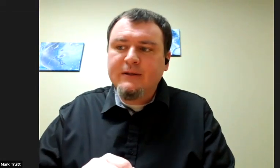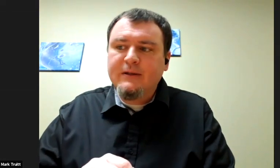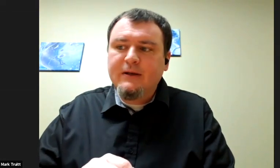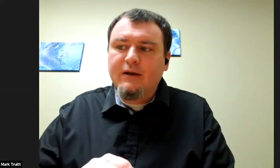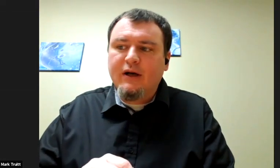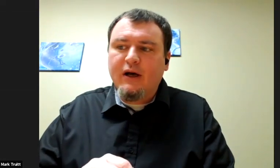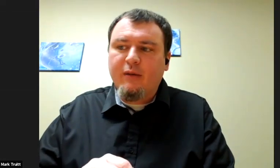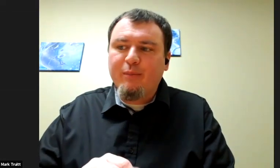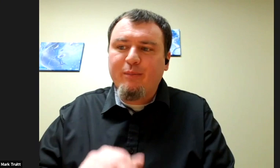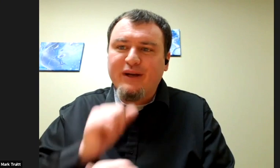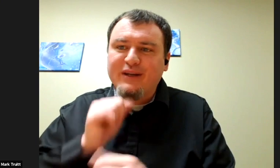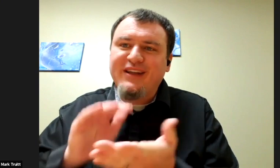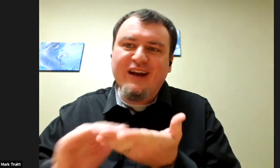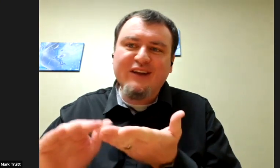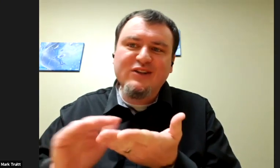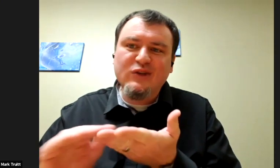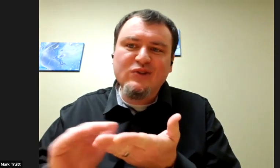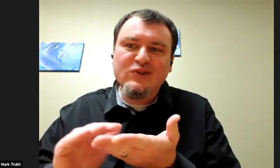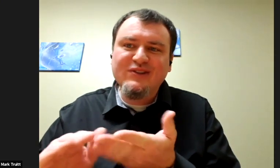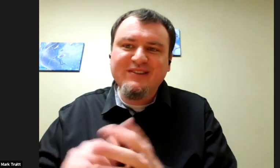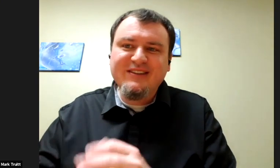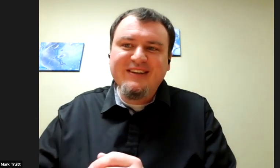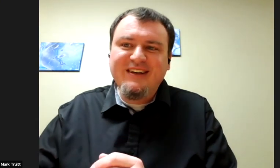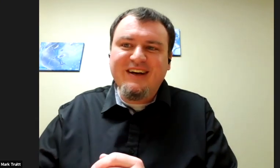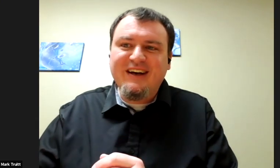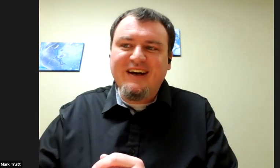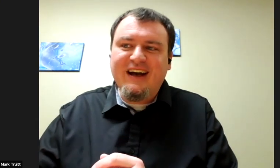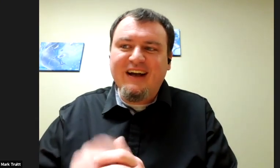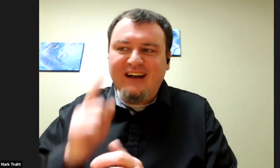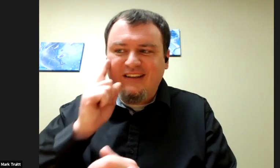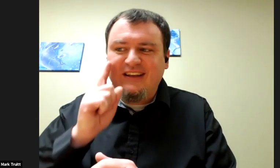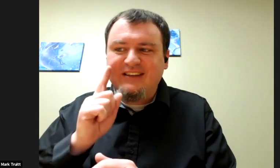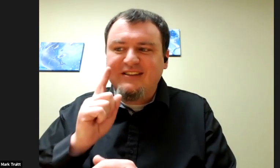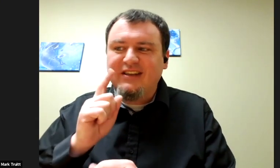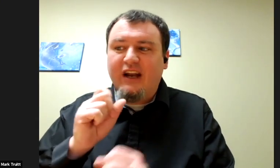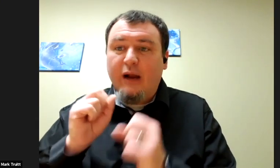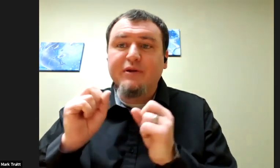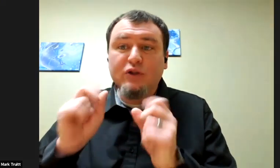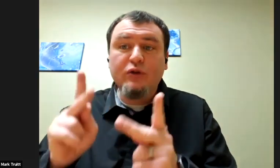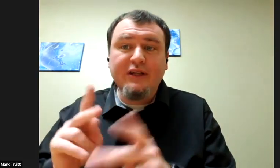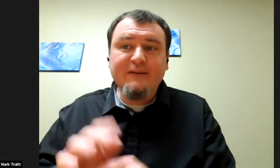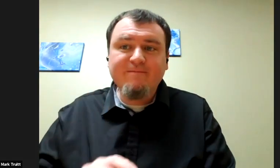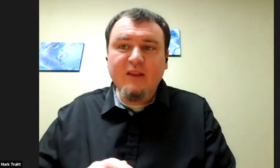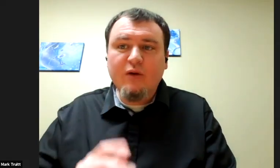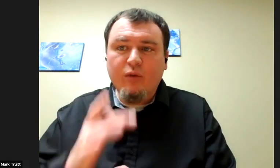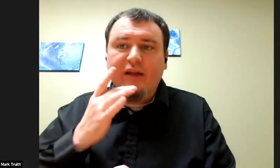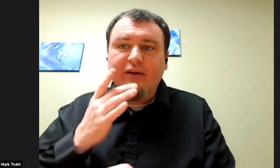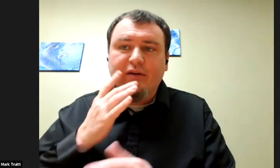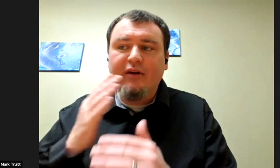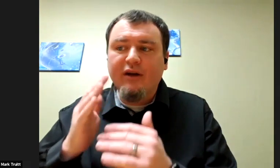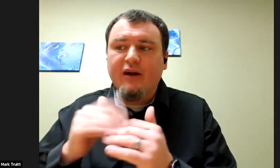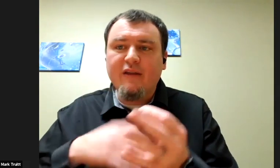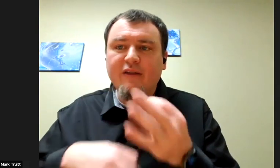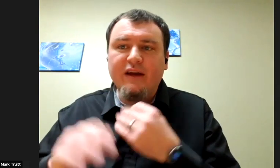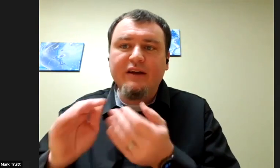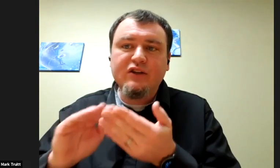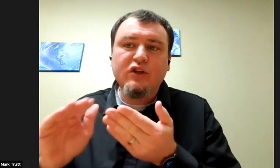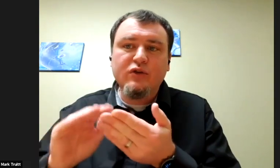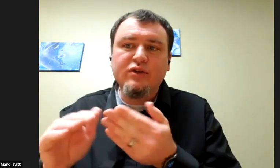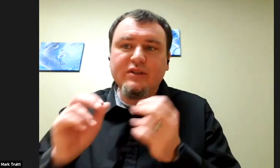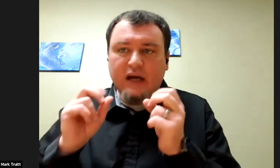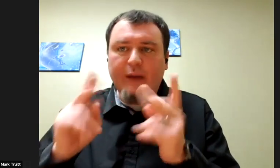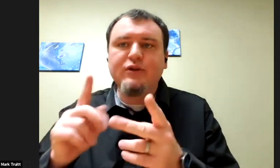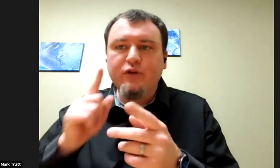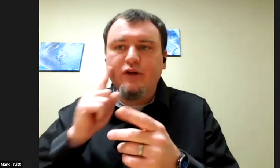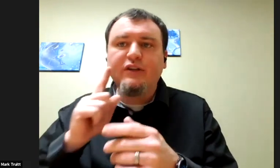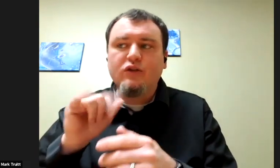is. But it's not an excuse. I think it's an opportunity rather than an